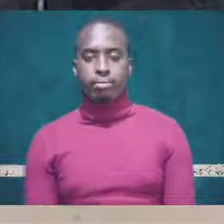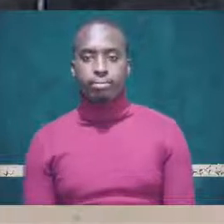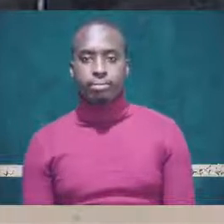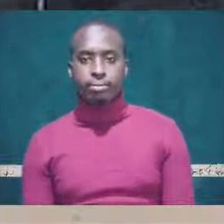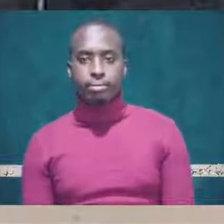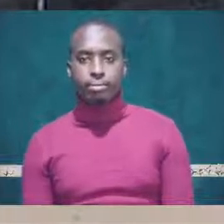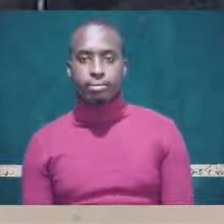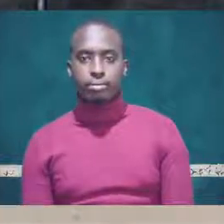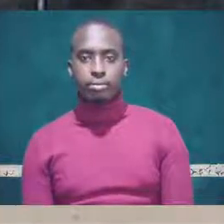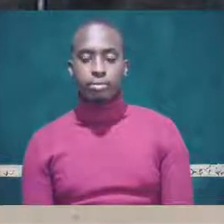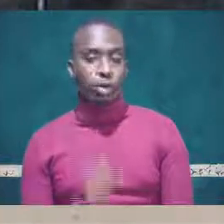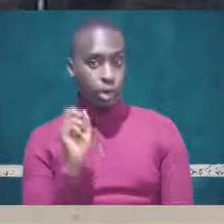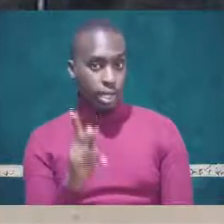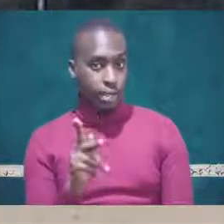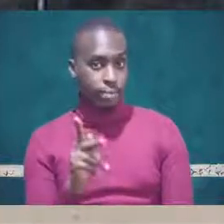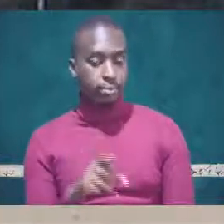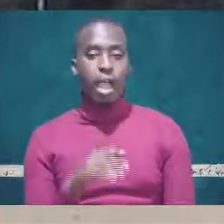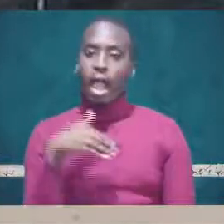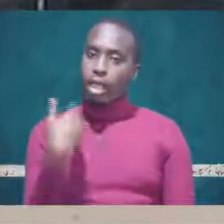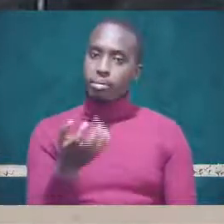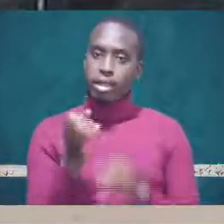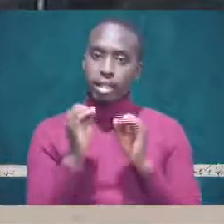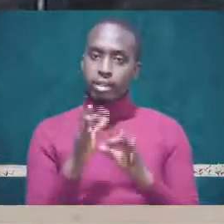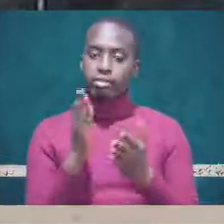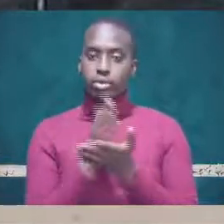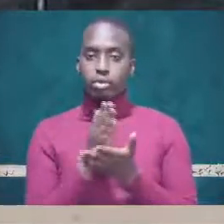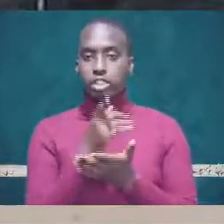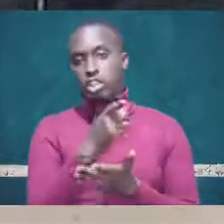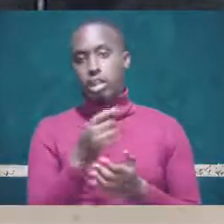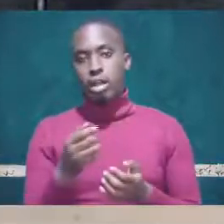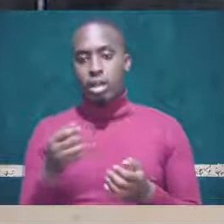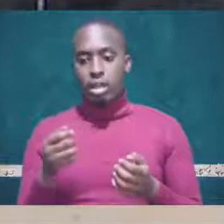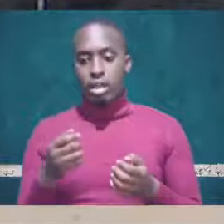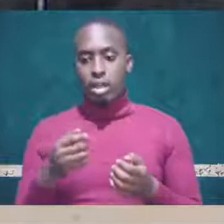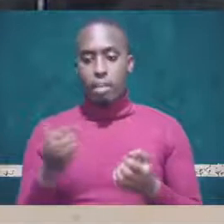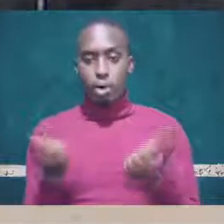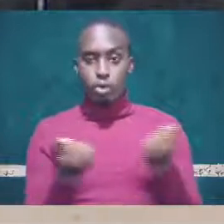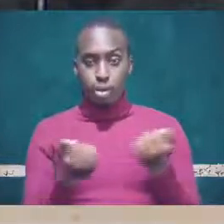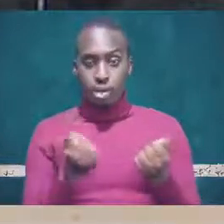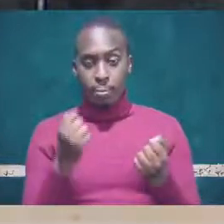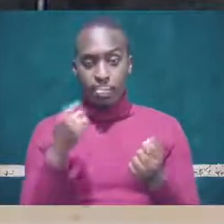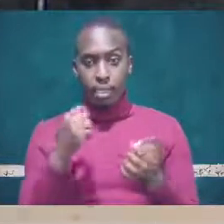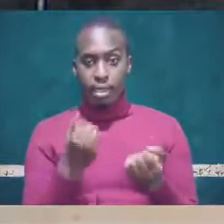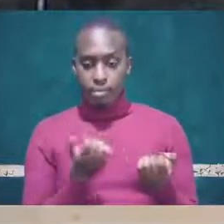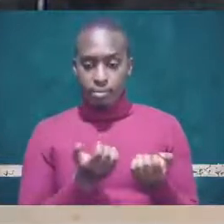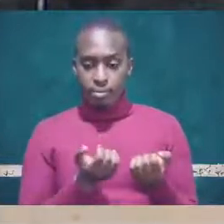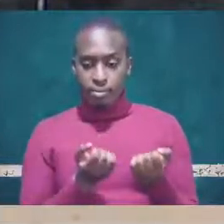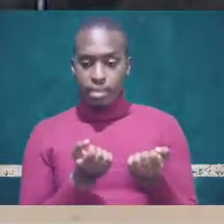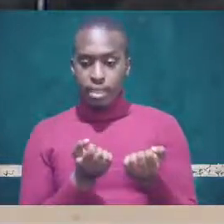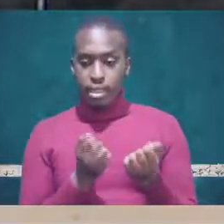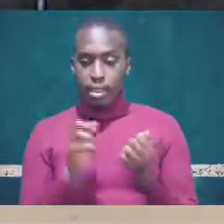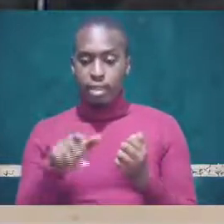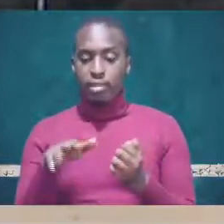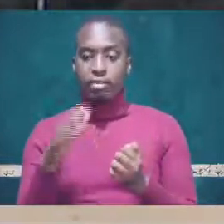newtons. Okay? Then, if the tractor moved for a half a kilometer, you see, they are saying half a